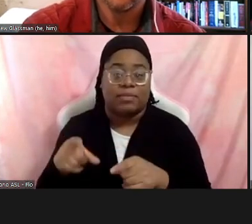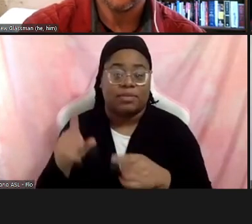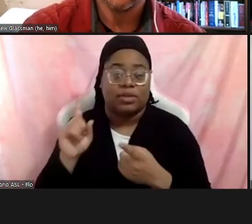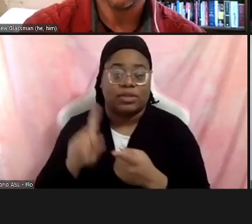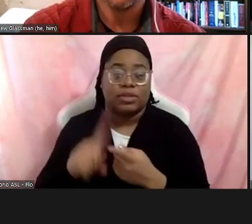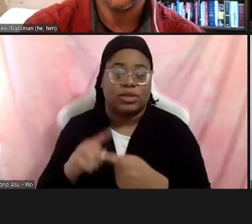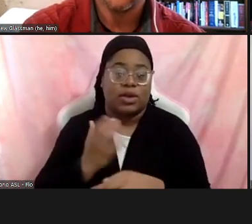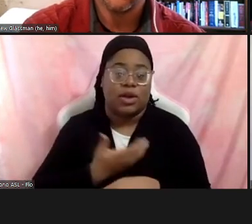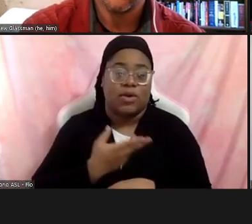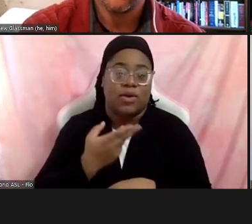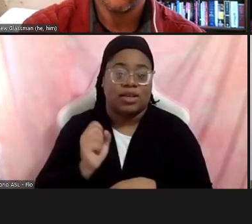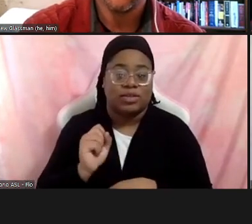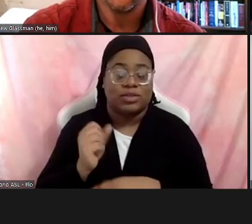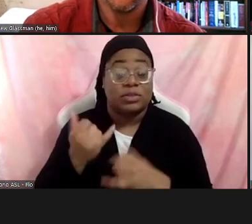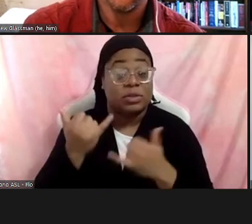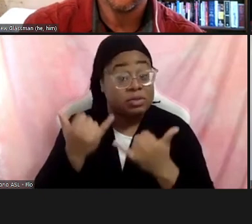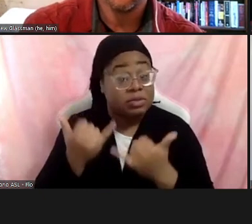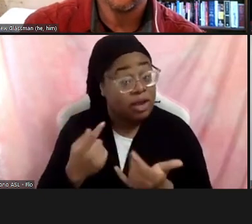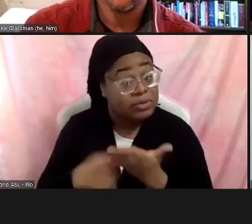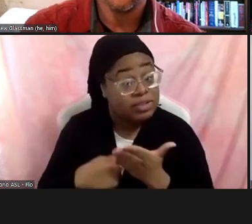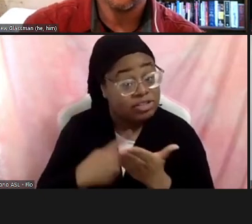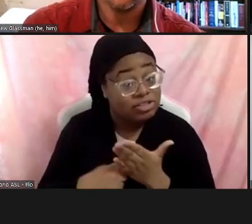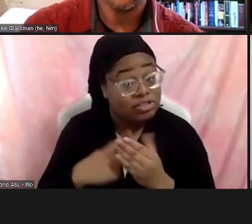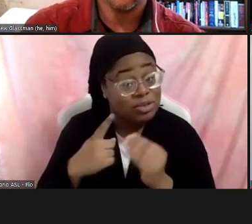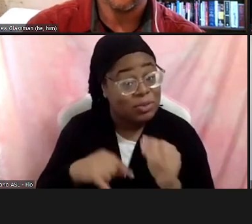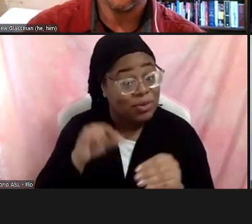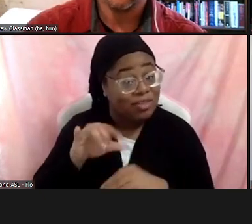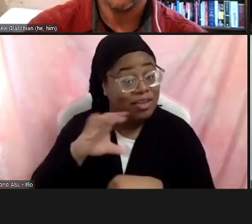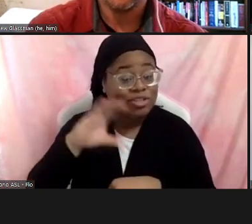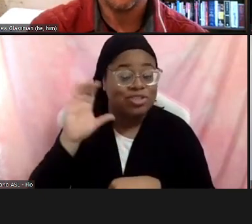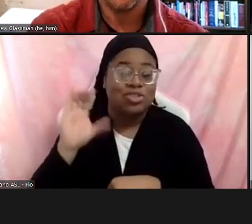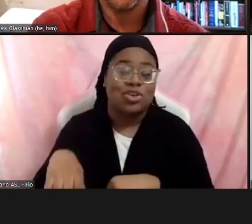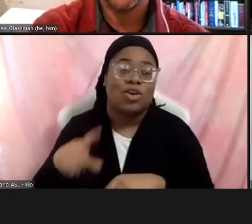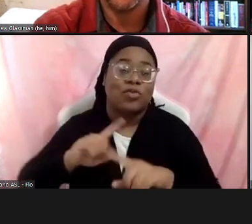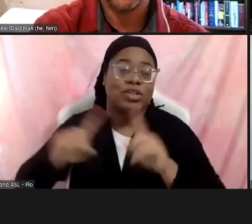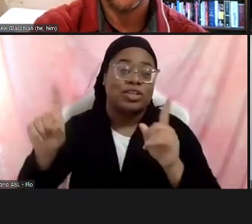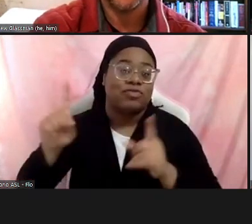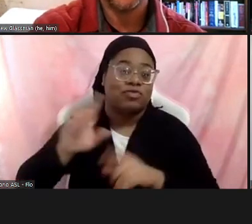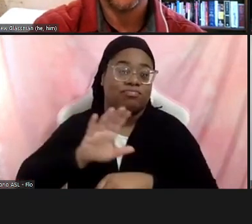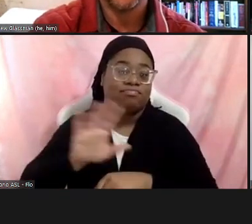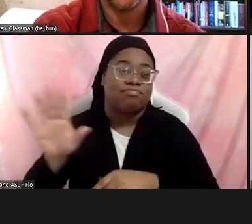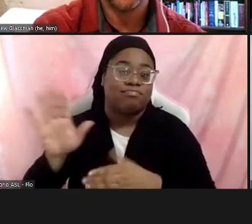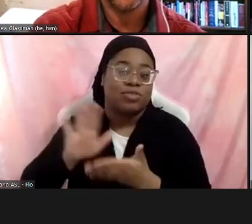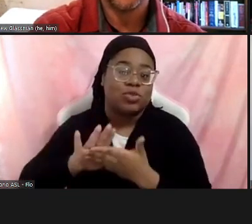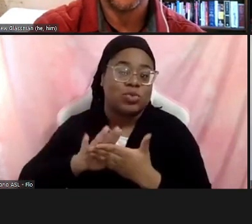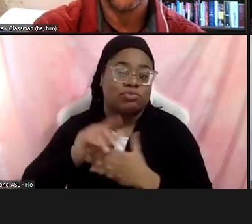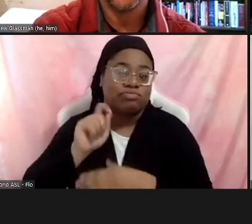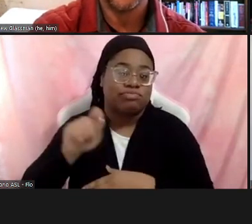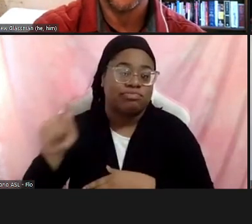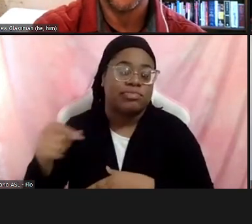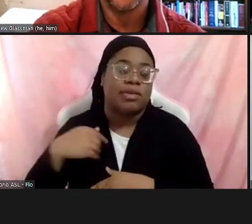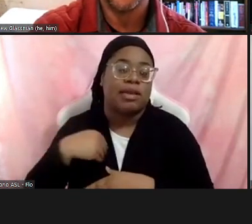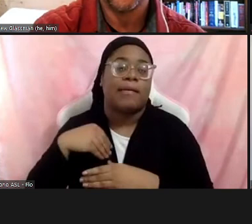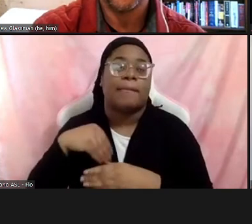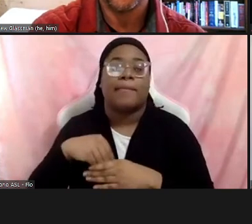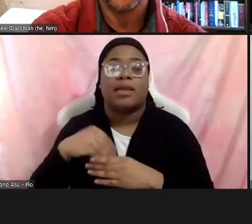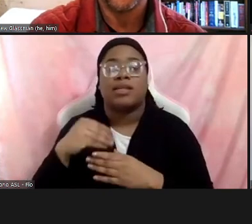it. And so we're in discussion here in Chicago and various different schools. I'm also in discussion